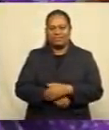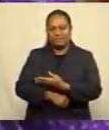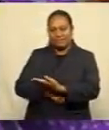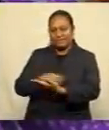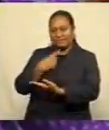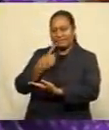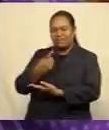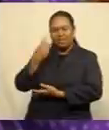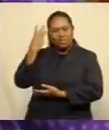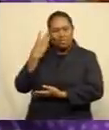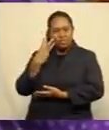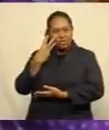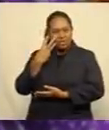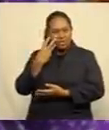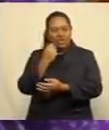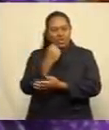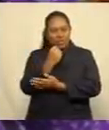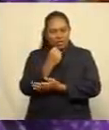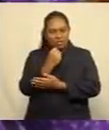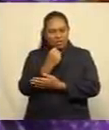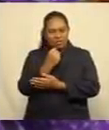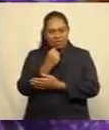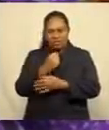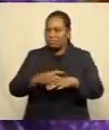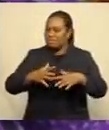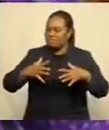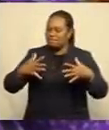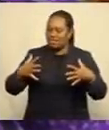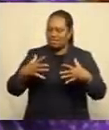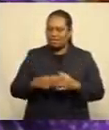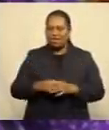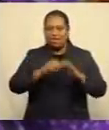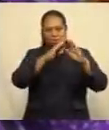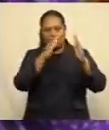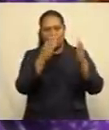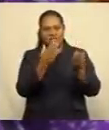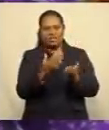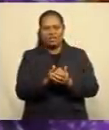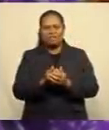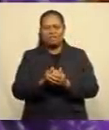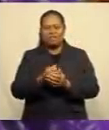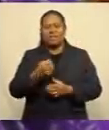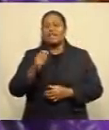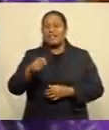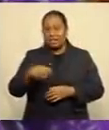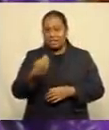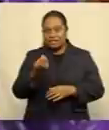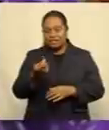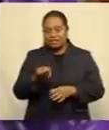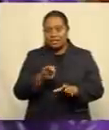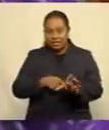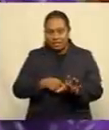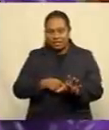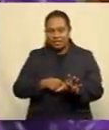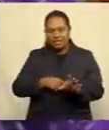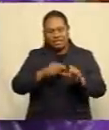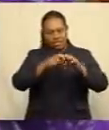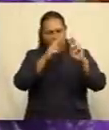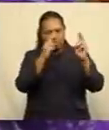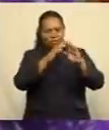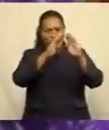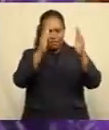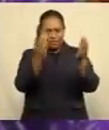huge in the next few years. We have the World Cup in 2021, 2022. We have the Global Women's